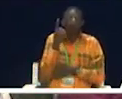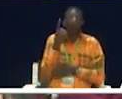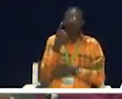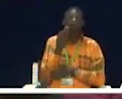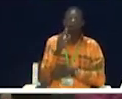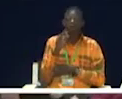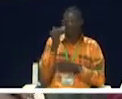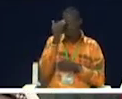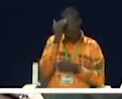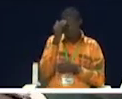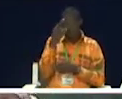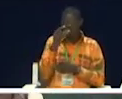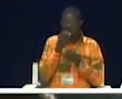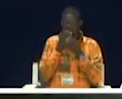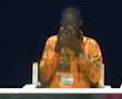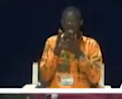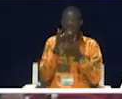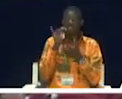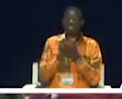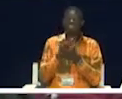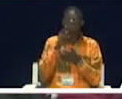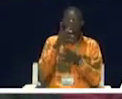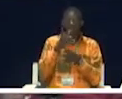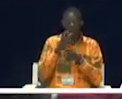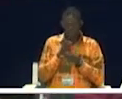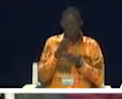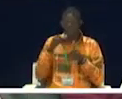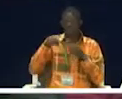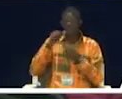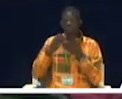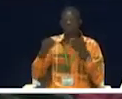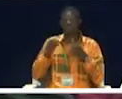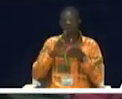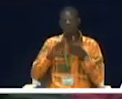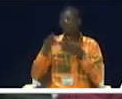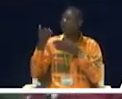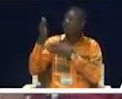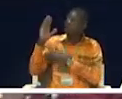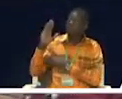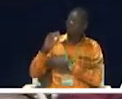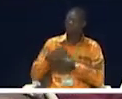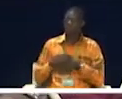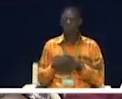the knowledge or information you have received about something or about God.